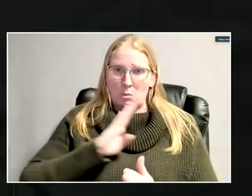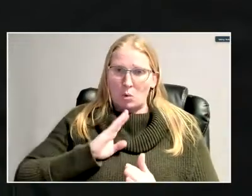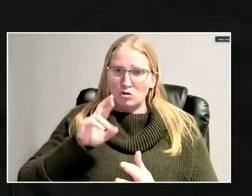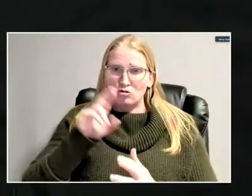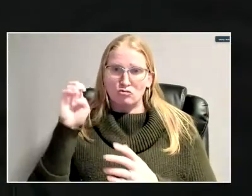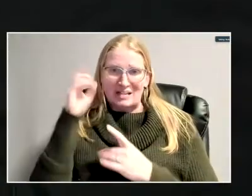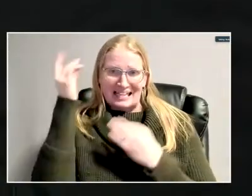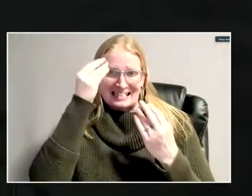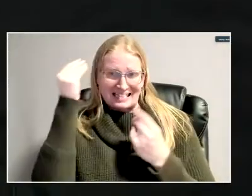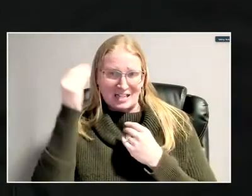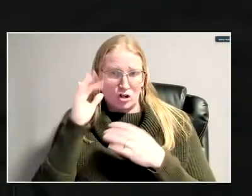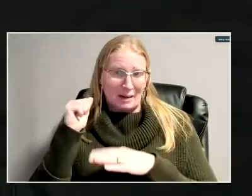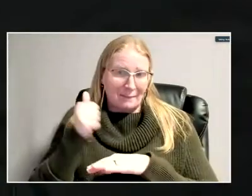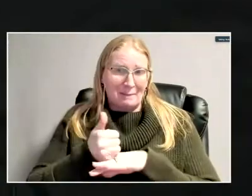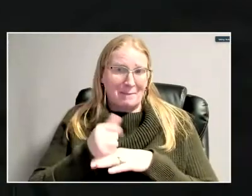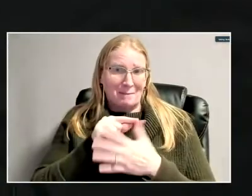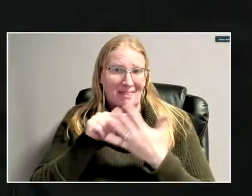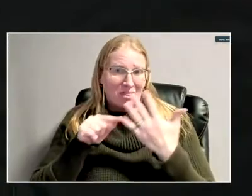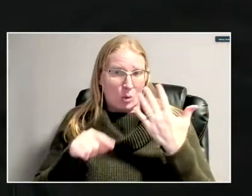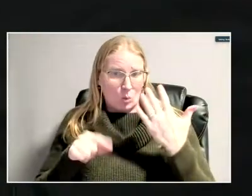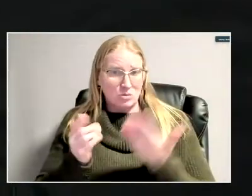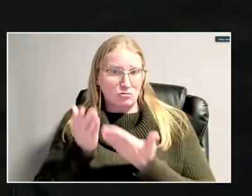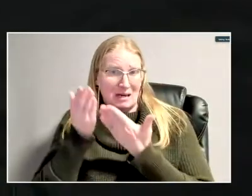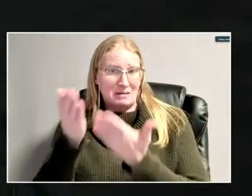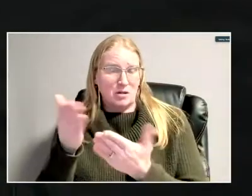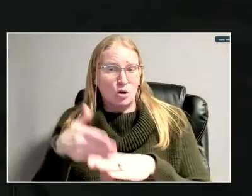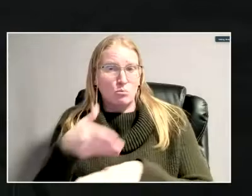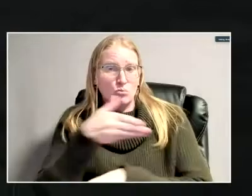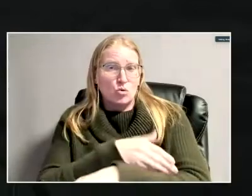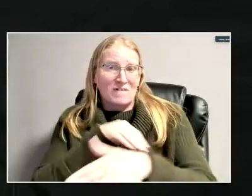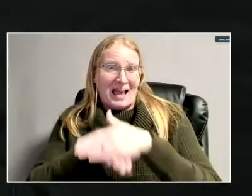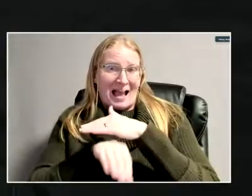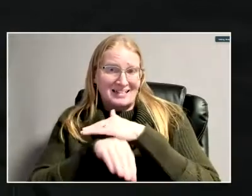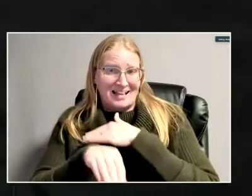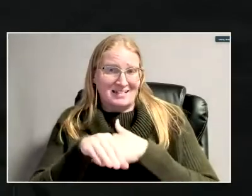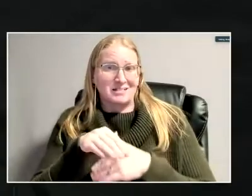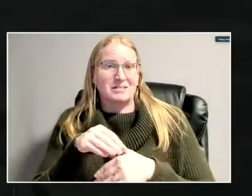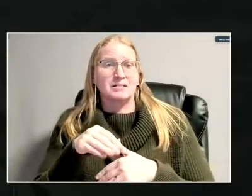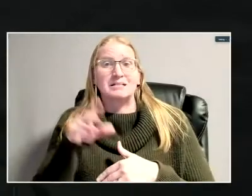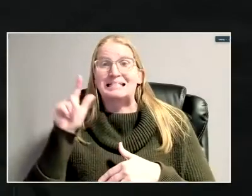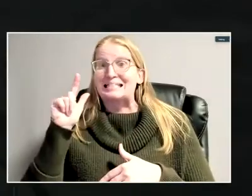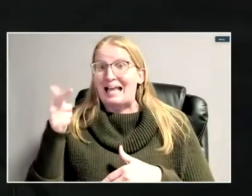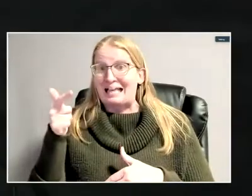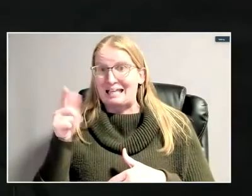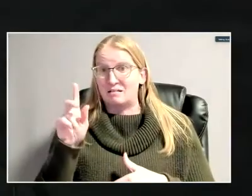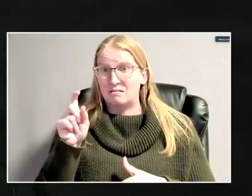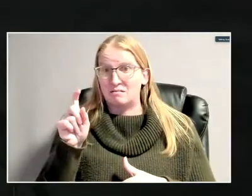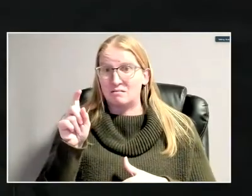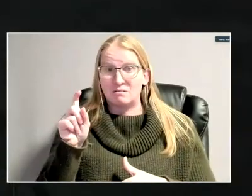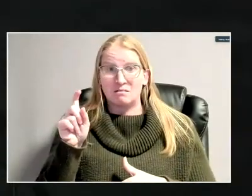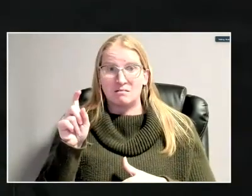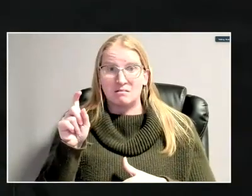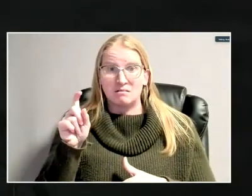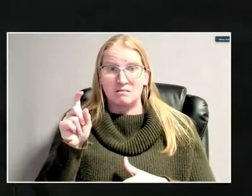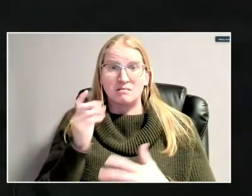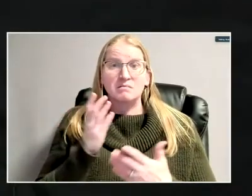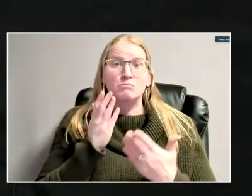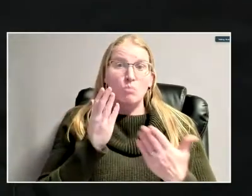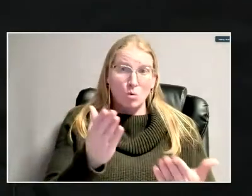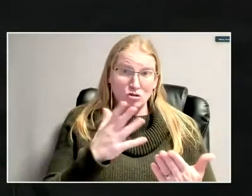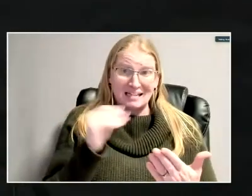measures to approved access attendance to rgm is there a second there's a motion and a second